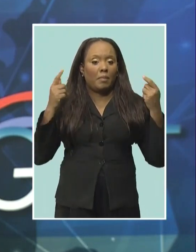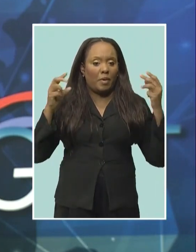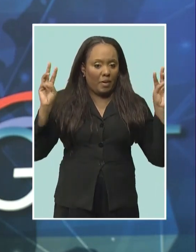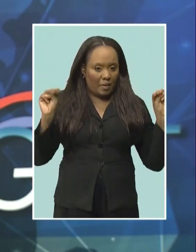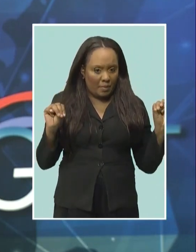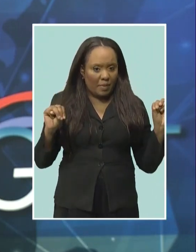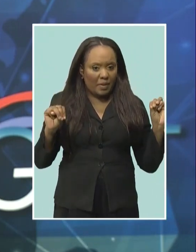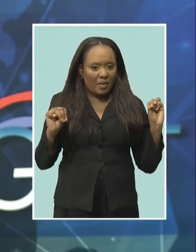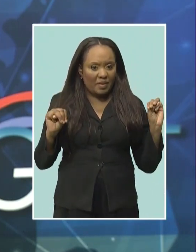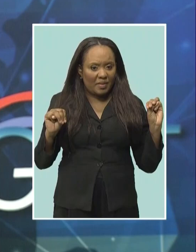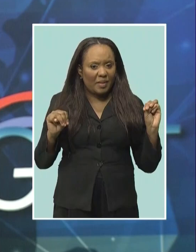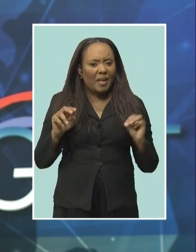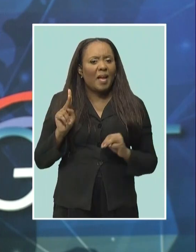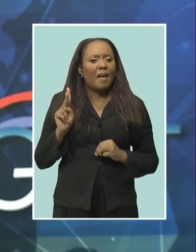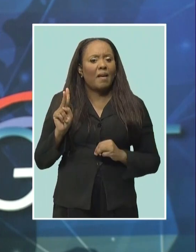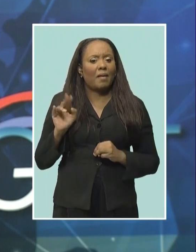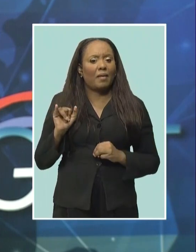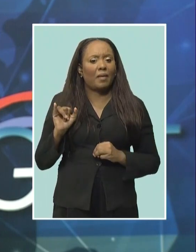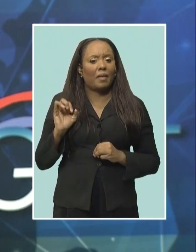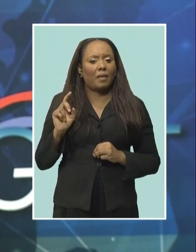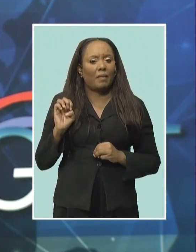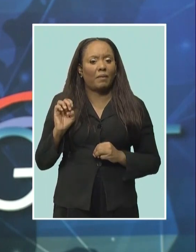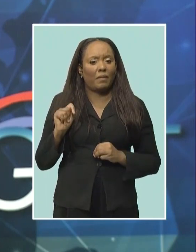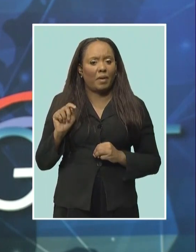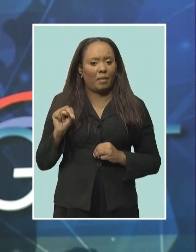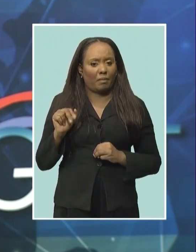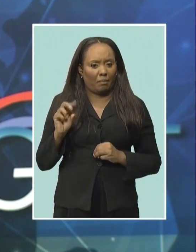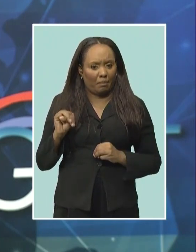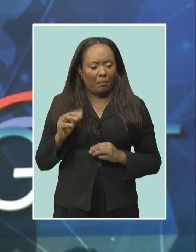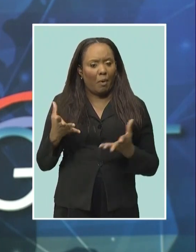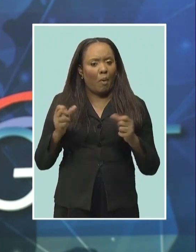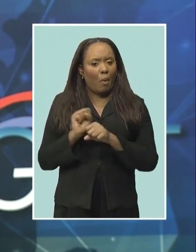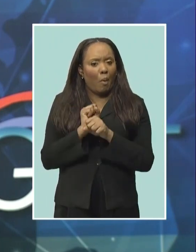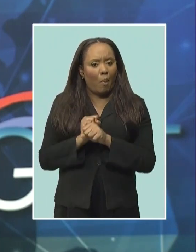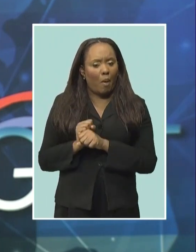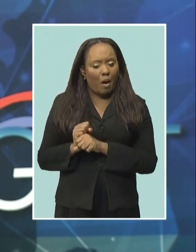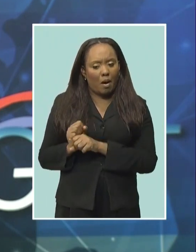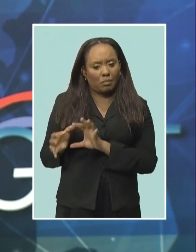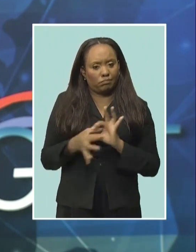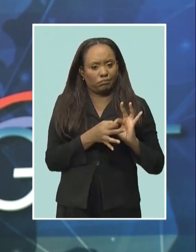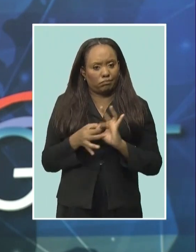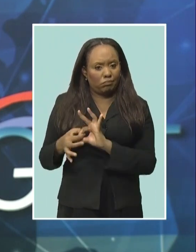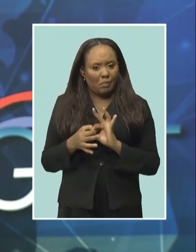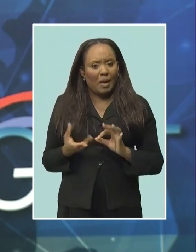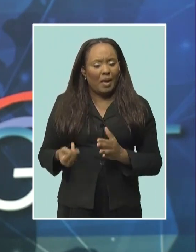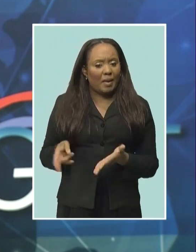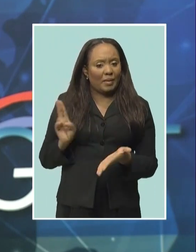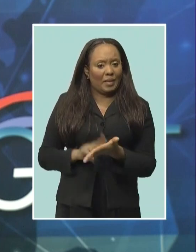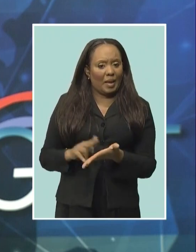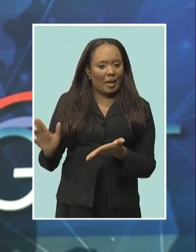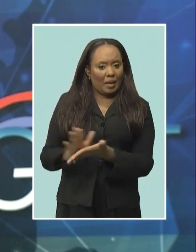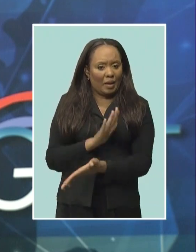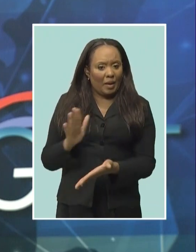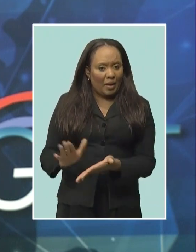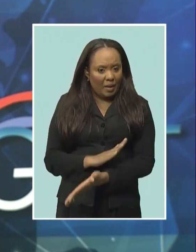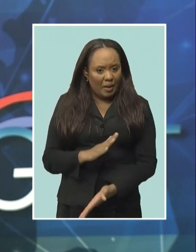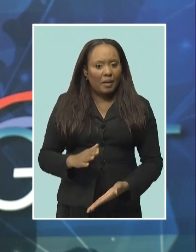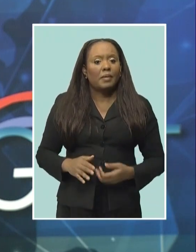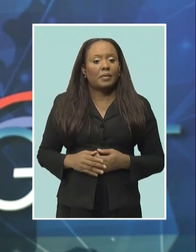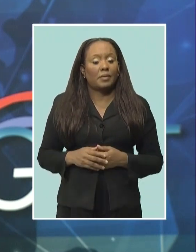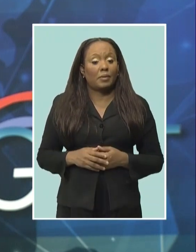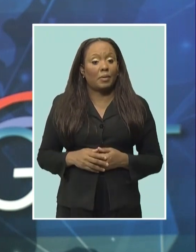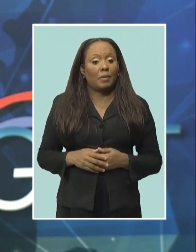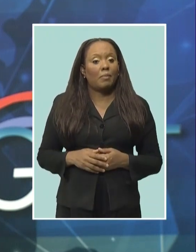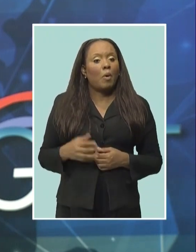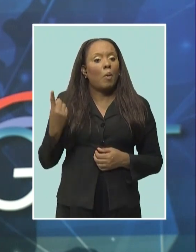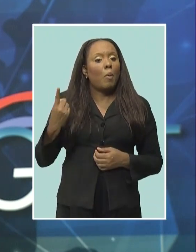Chin, for his part, suggested that Vietnam and Barbados work closer together to soon sign cooperation documents, including one on